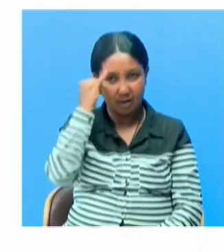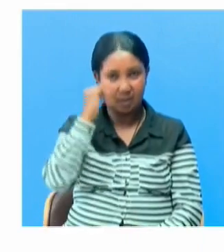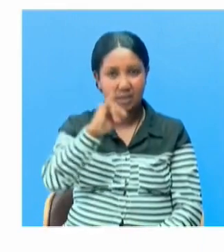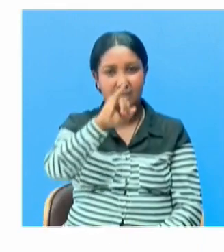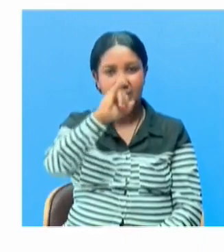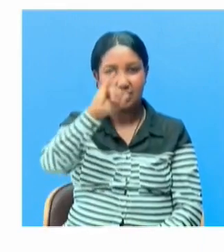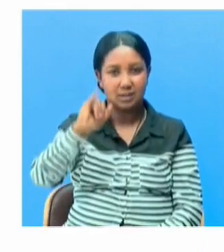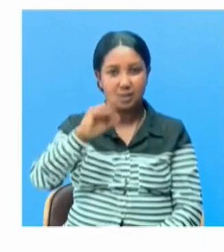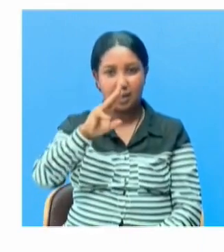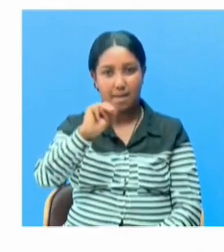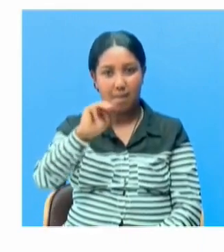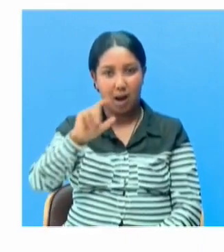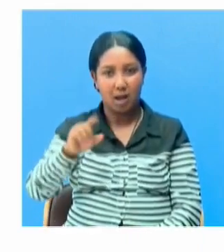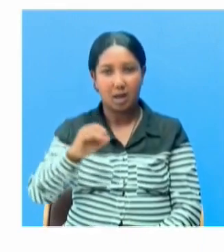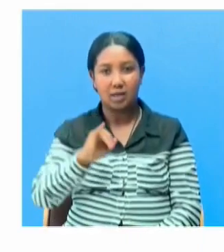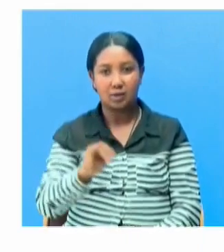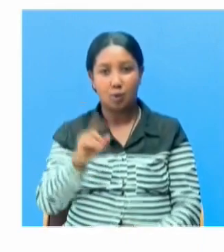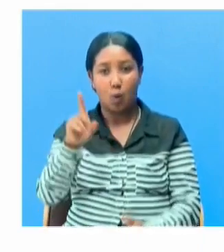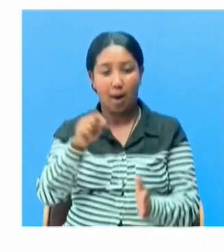is